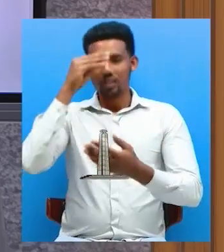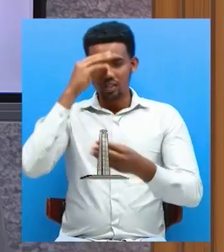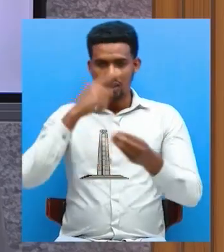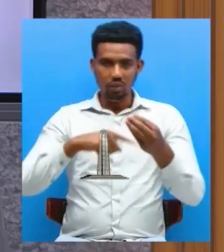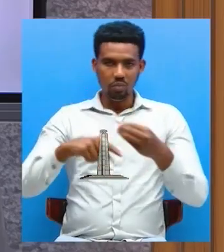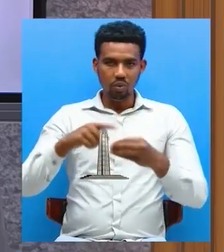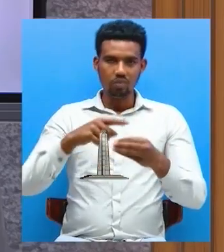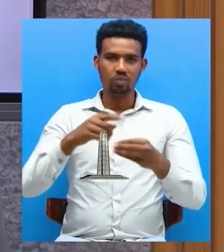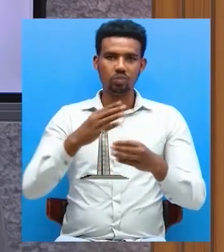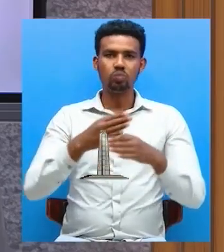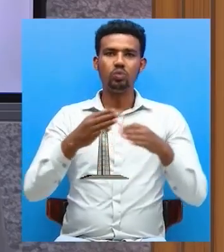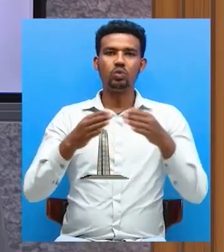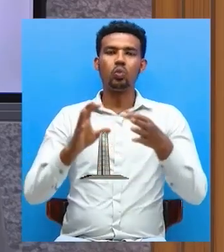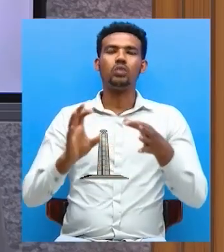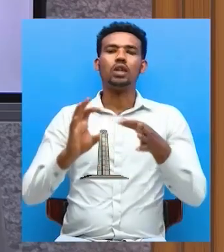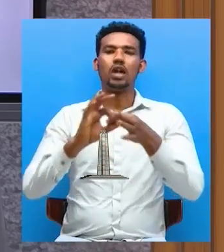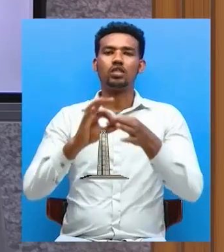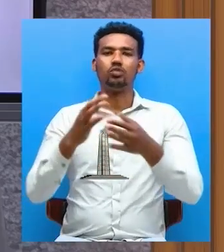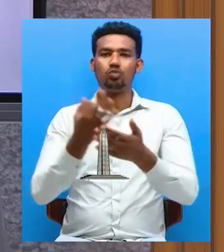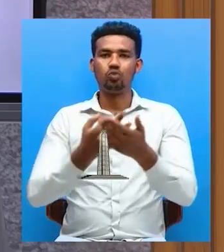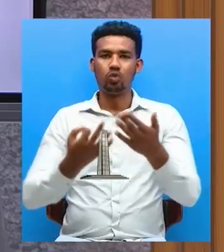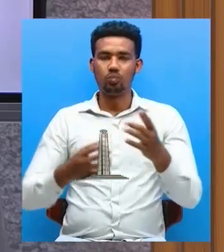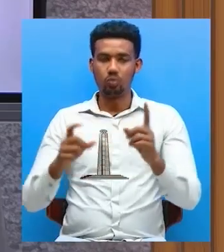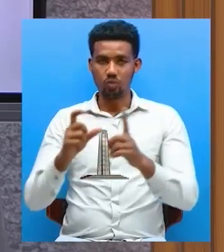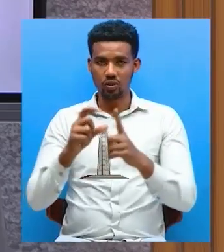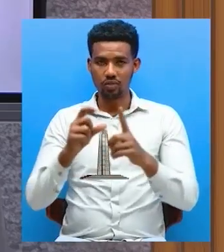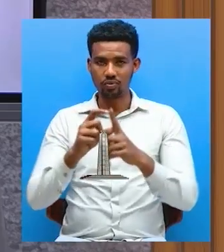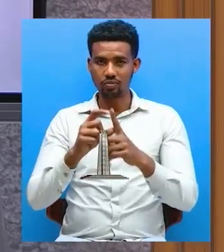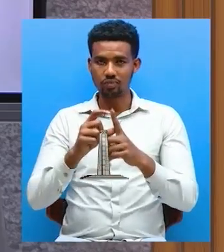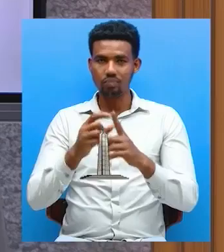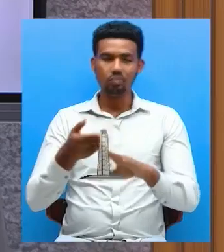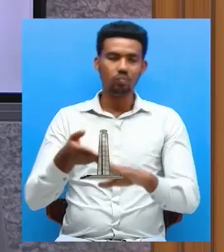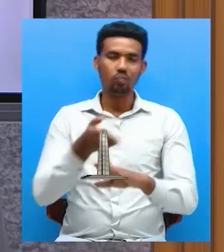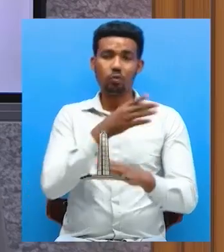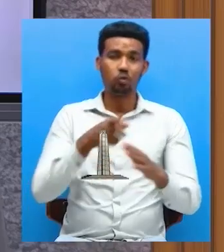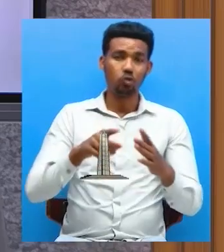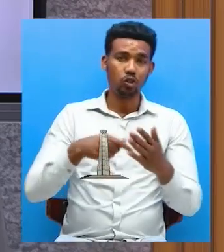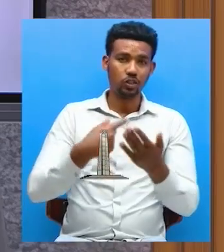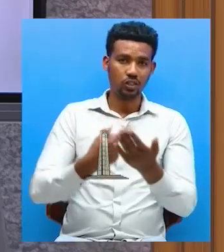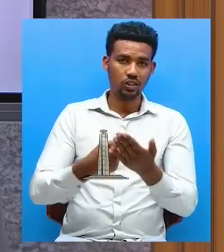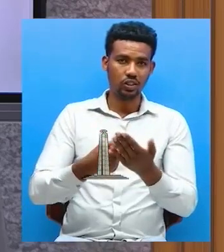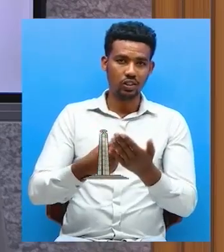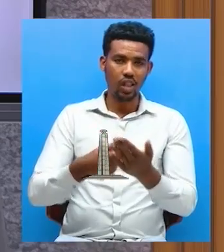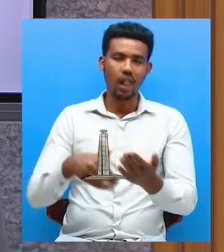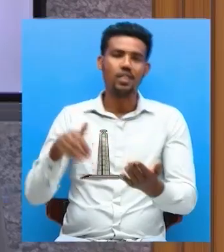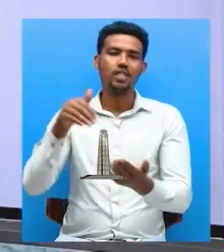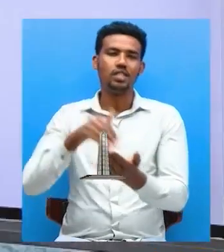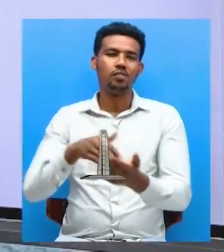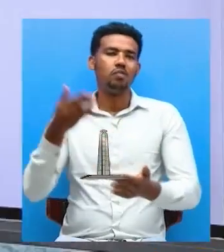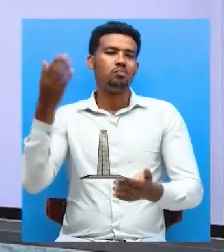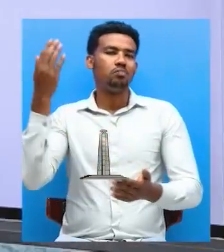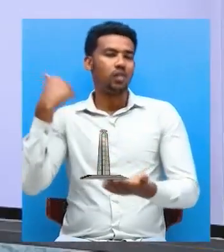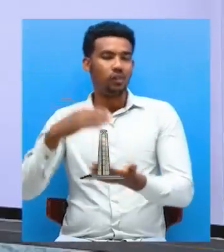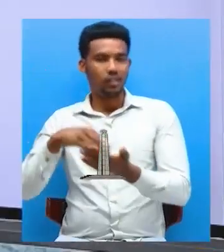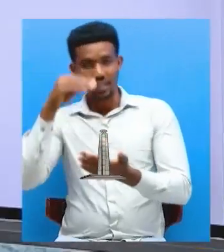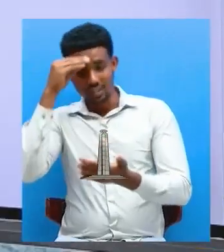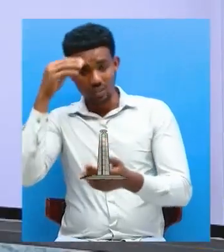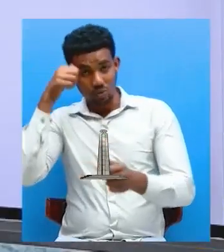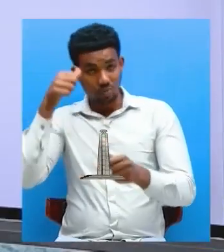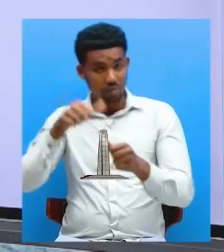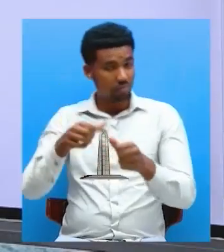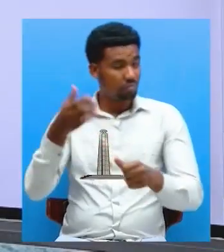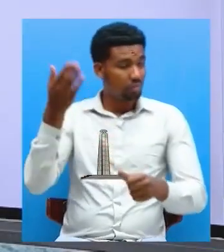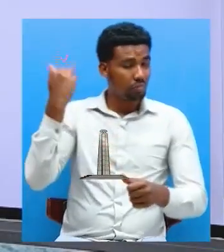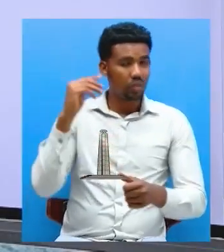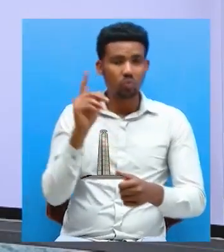contracted form words. Before that, let us revise our previous lesson. Students, do you remember our